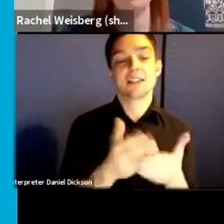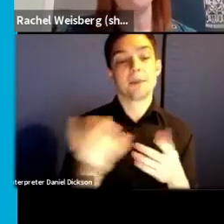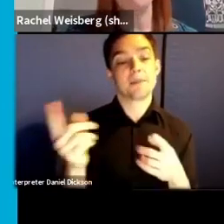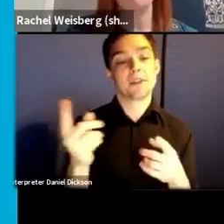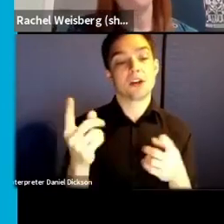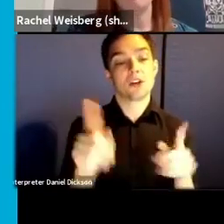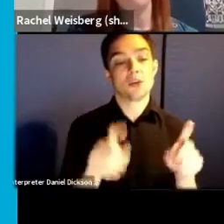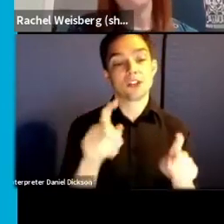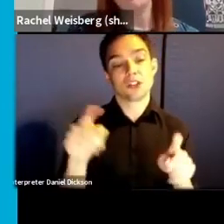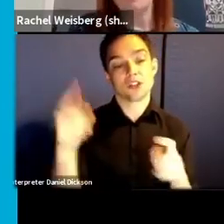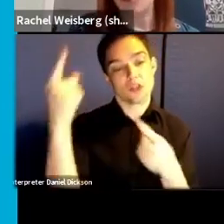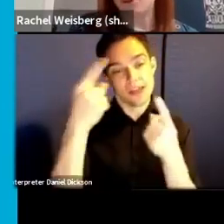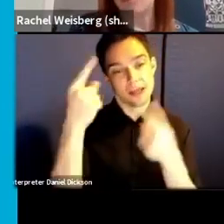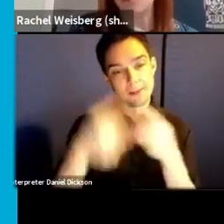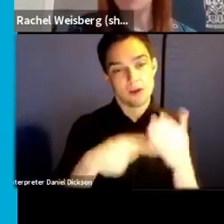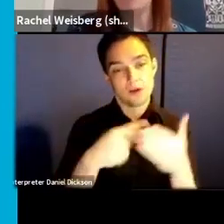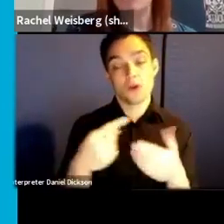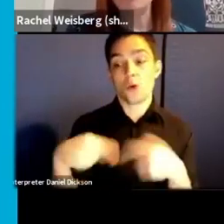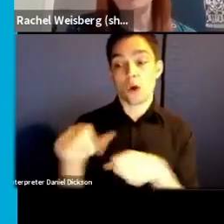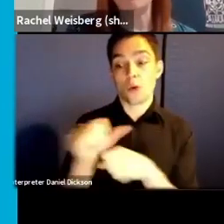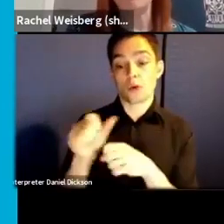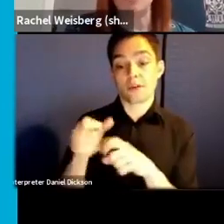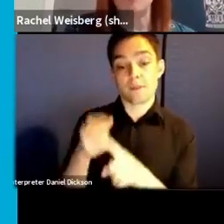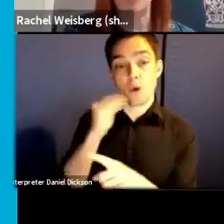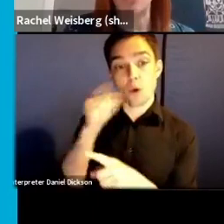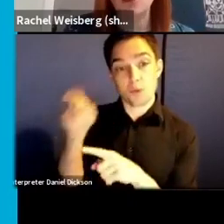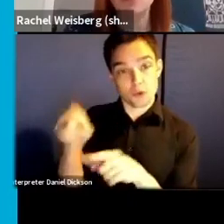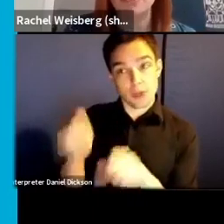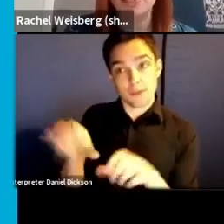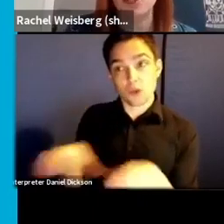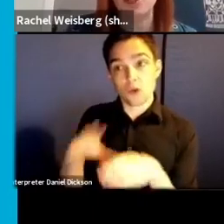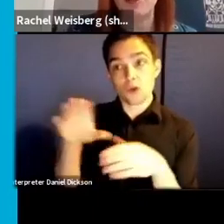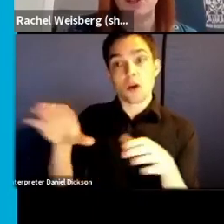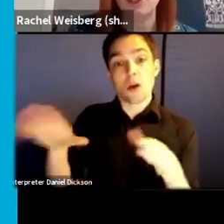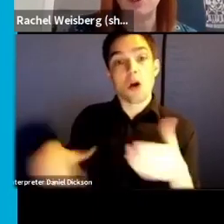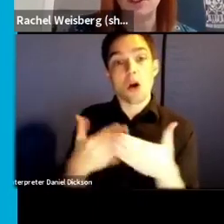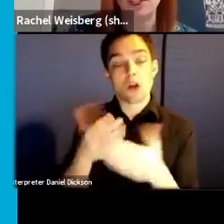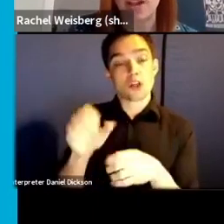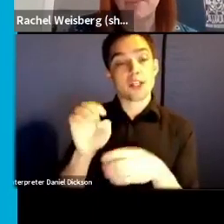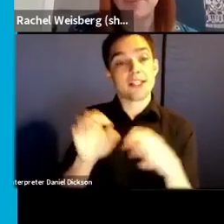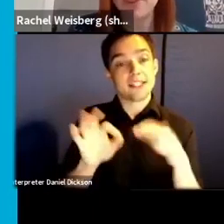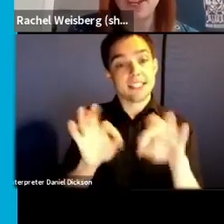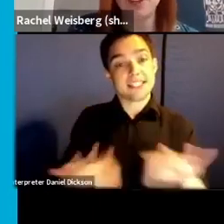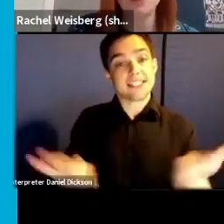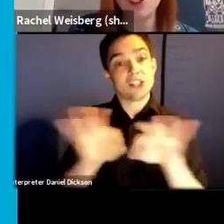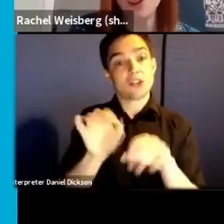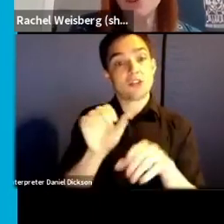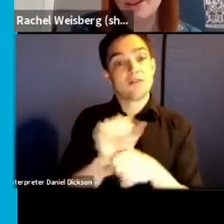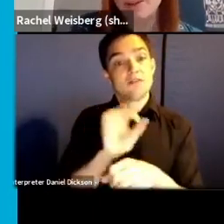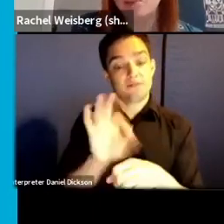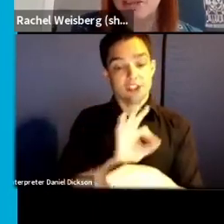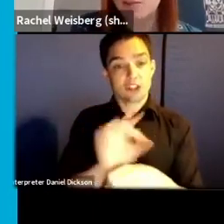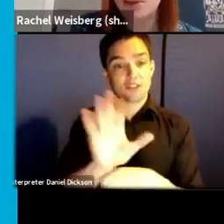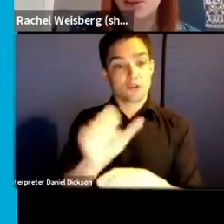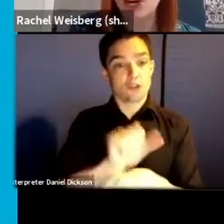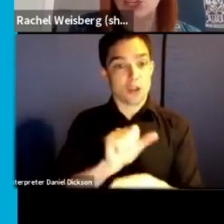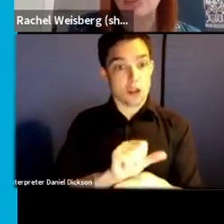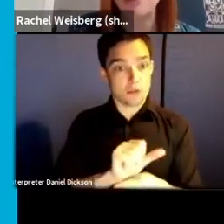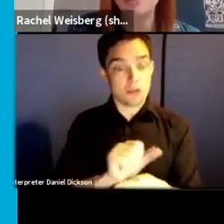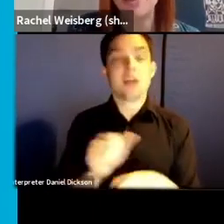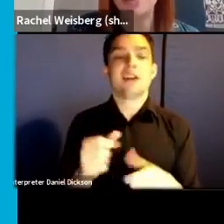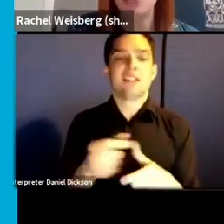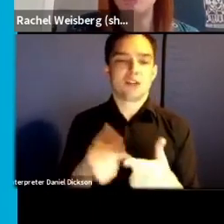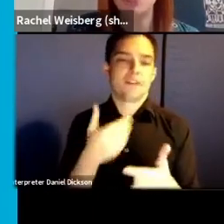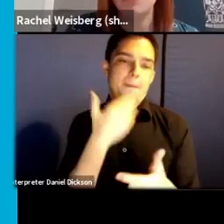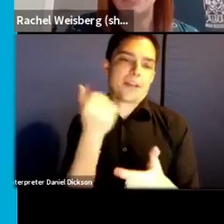about are, well, when you worked from home, were you able to perform all of the essential functions of your job? If so, you probably have a better